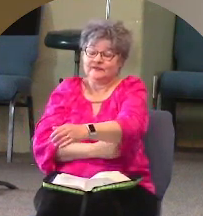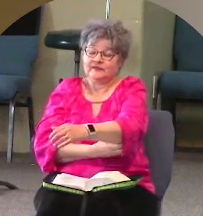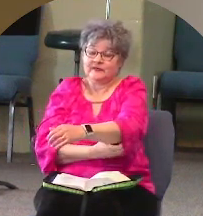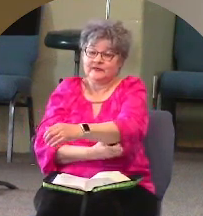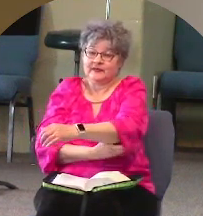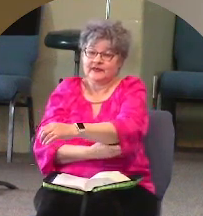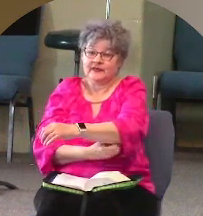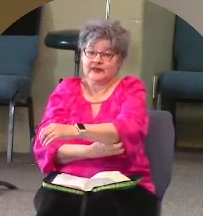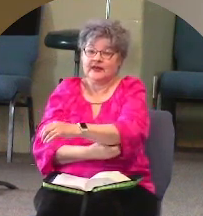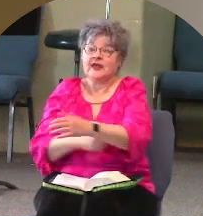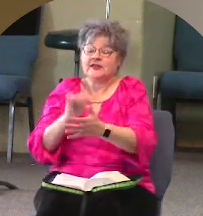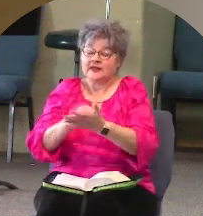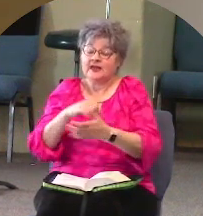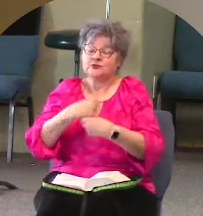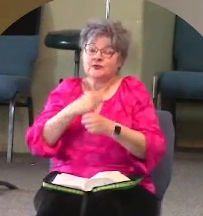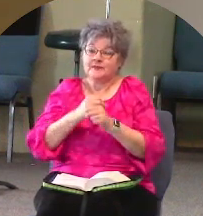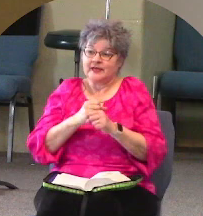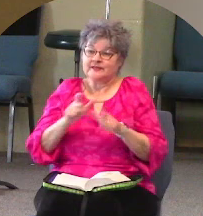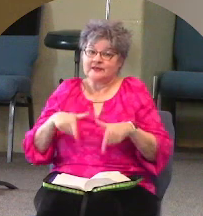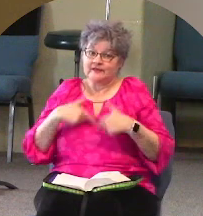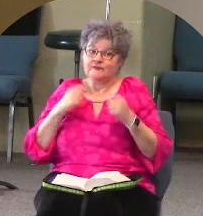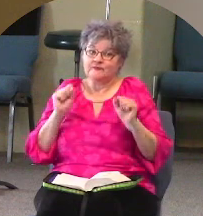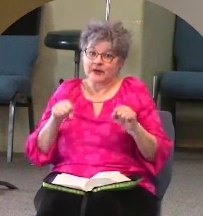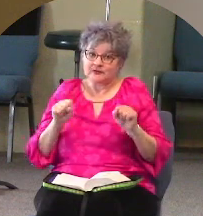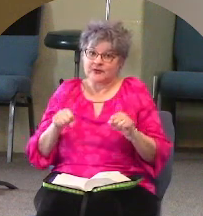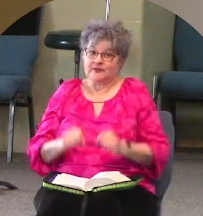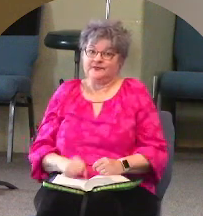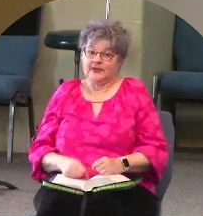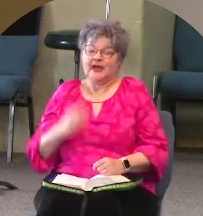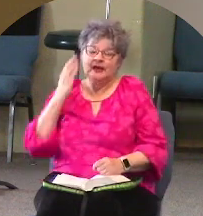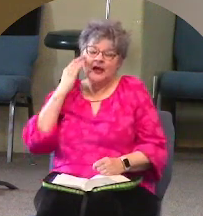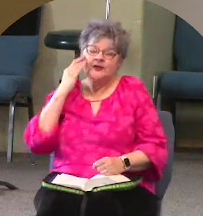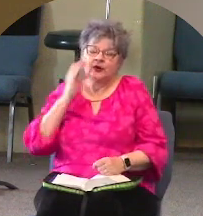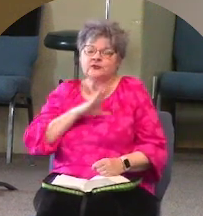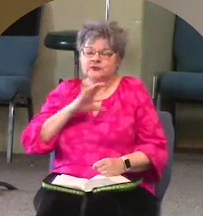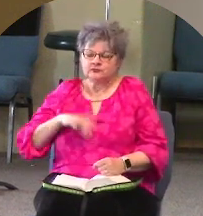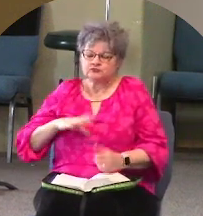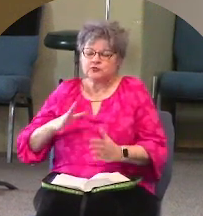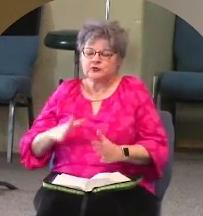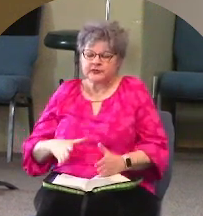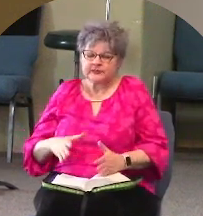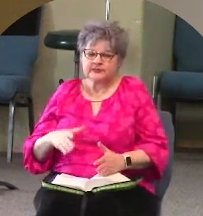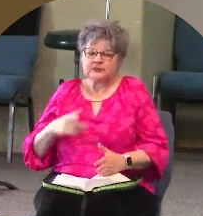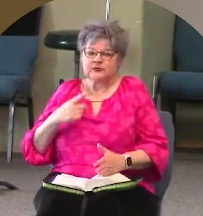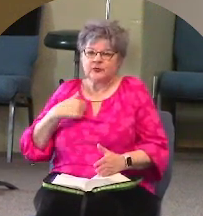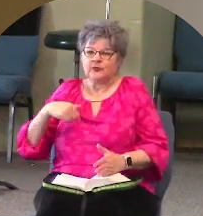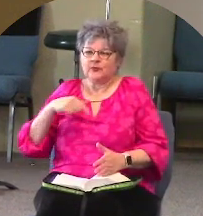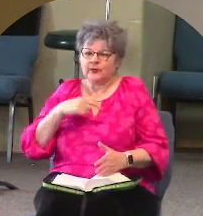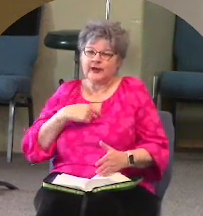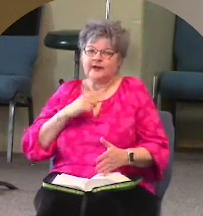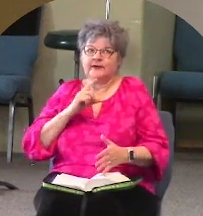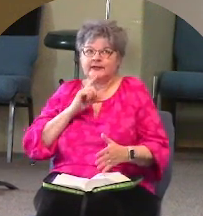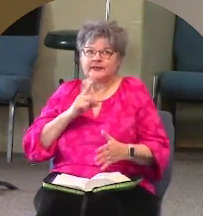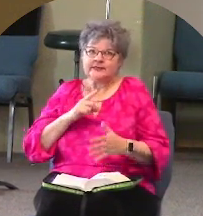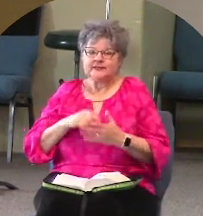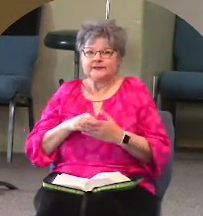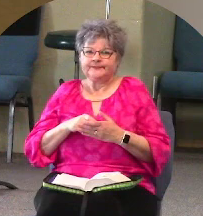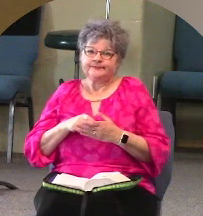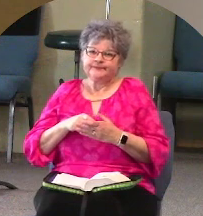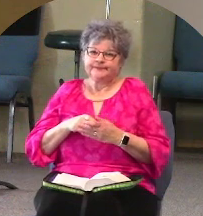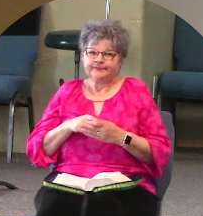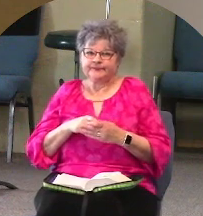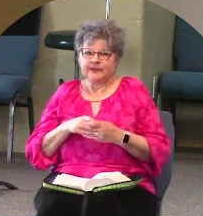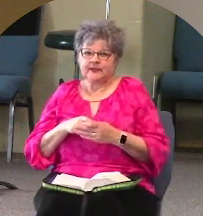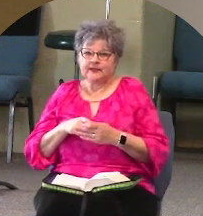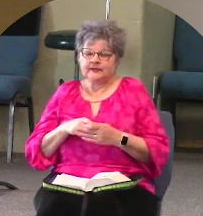that's what makes life possible. And I know as Christians, we get in this mode, I just